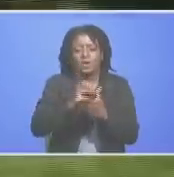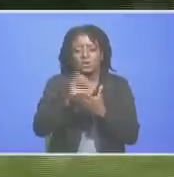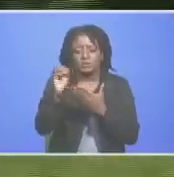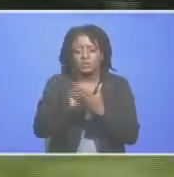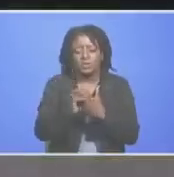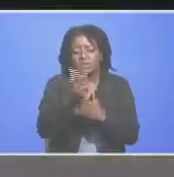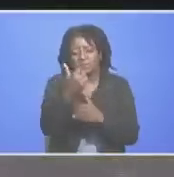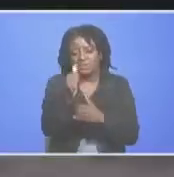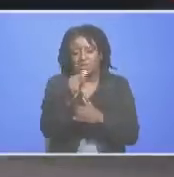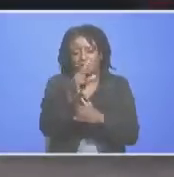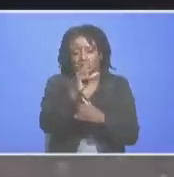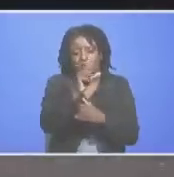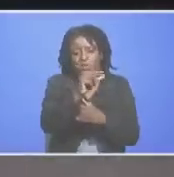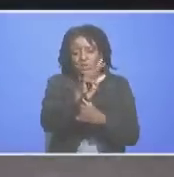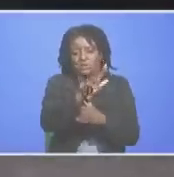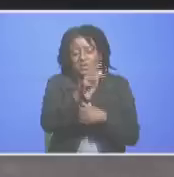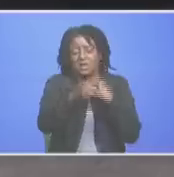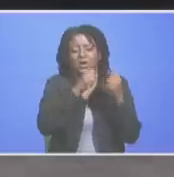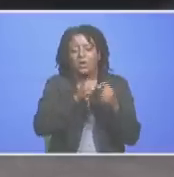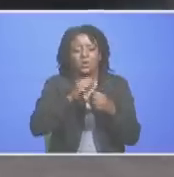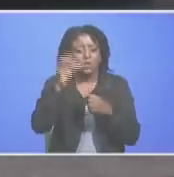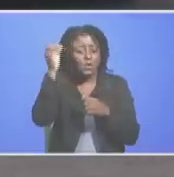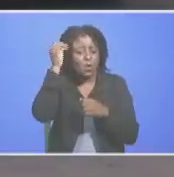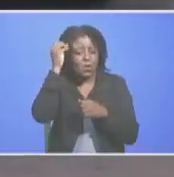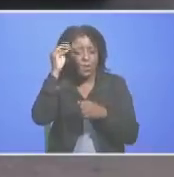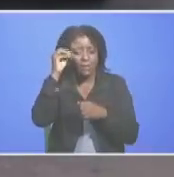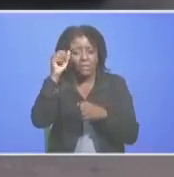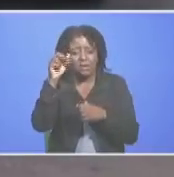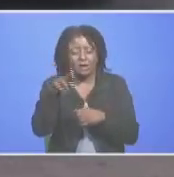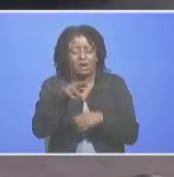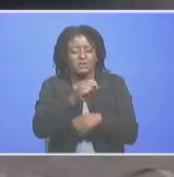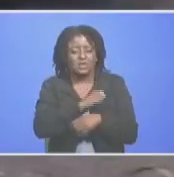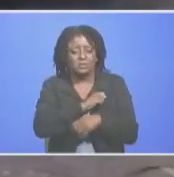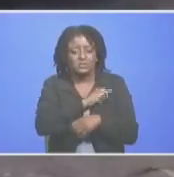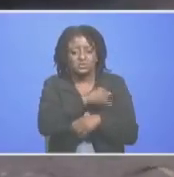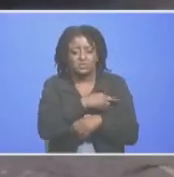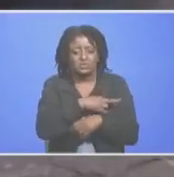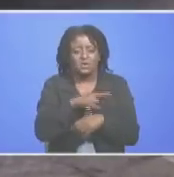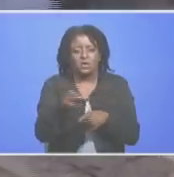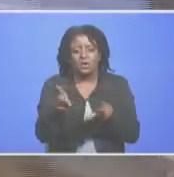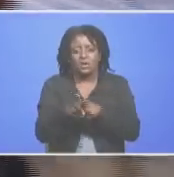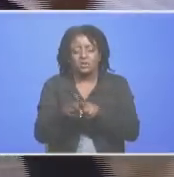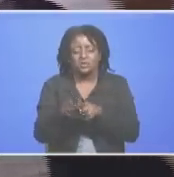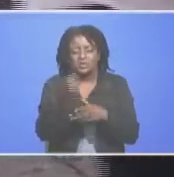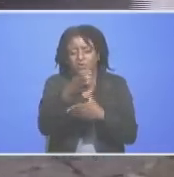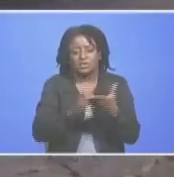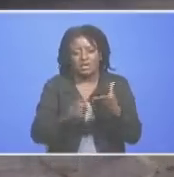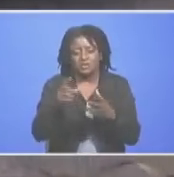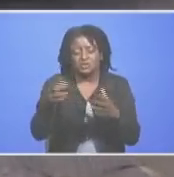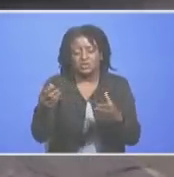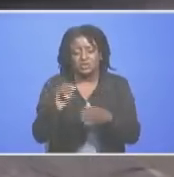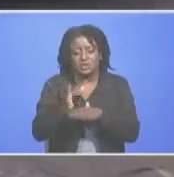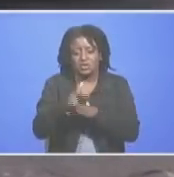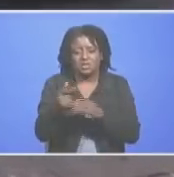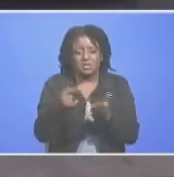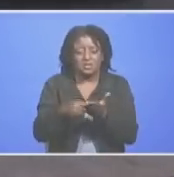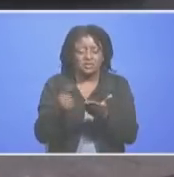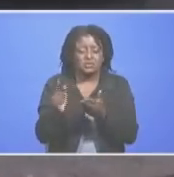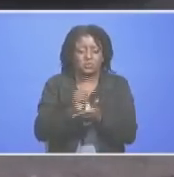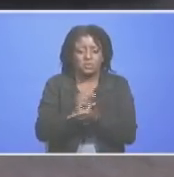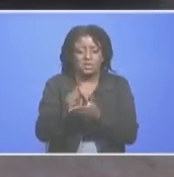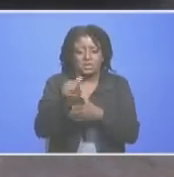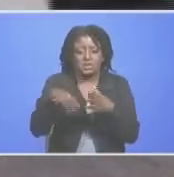indictment. 23-year-old Omar Thompson Jr. of Gibbs Corner were also charged earlier this week in connection to that